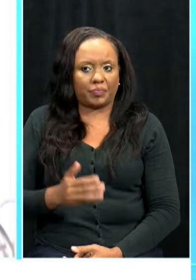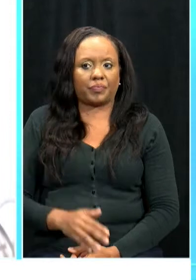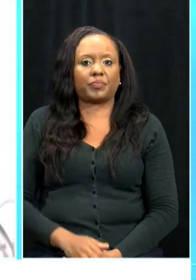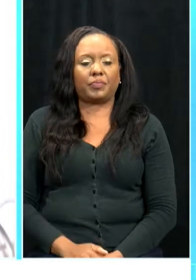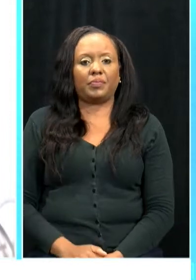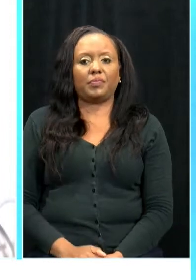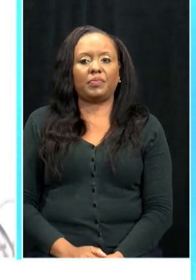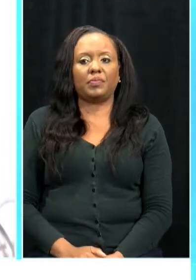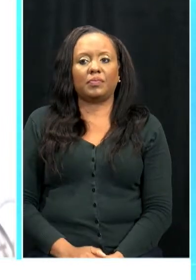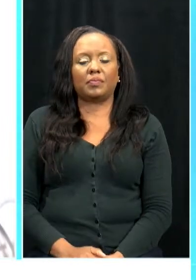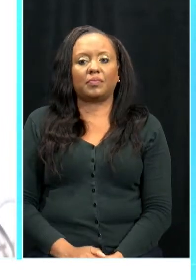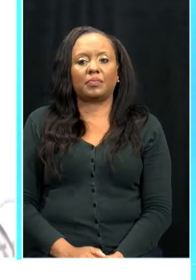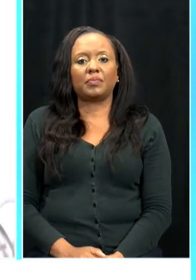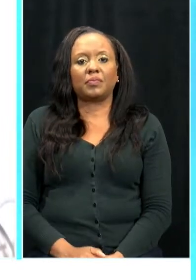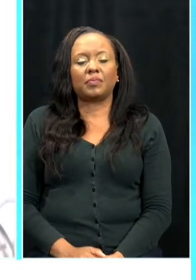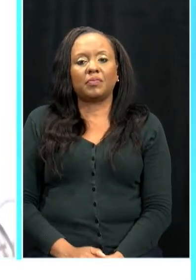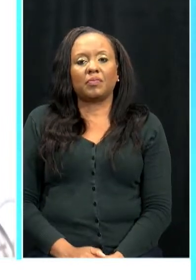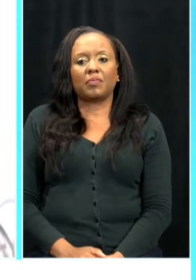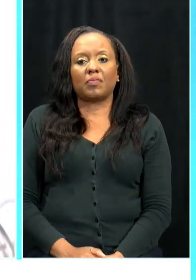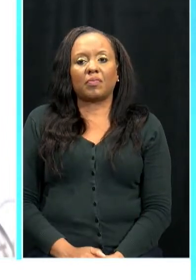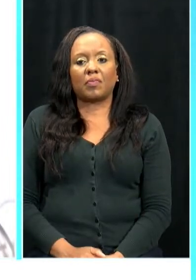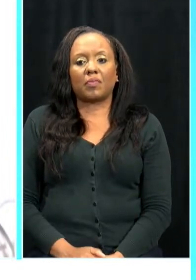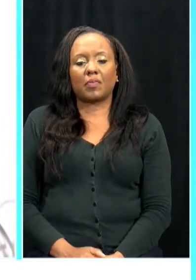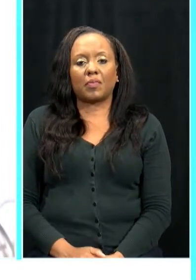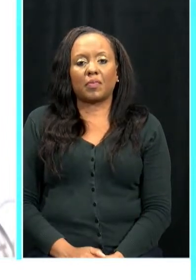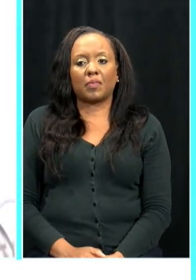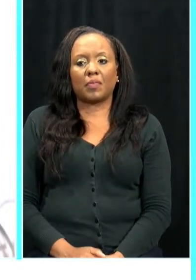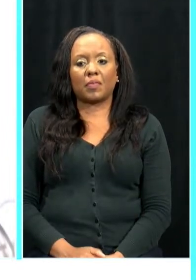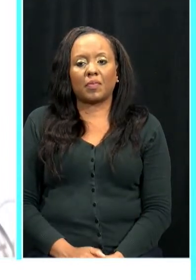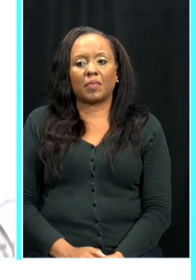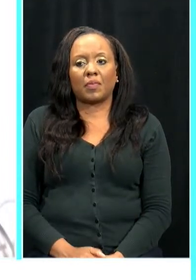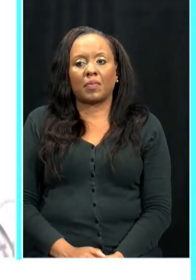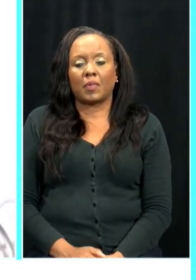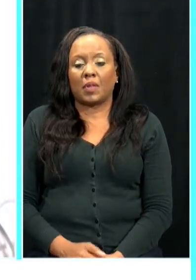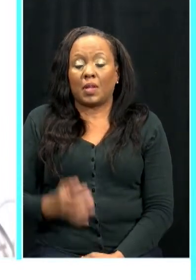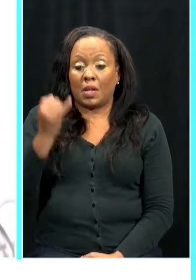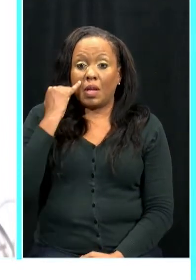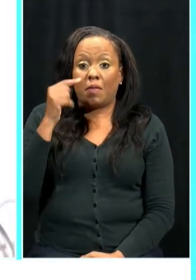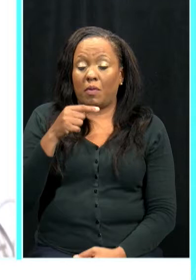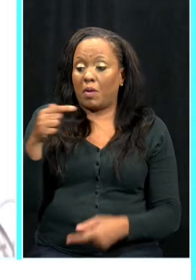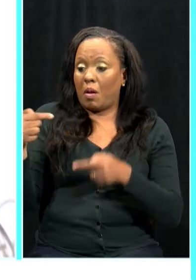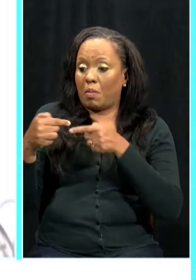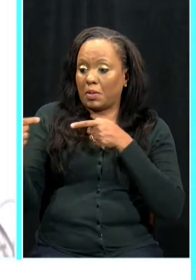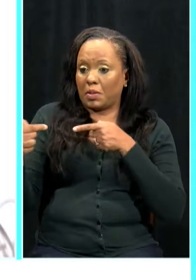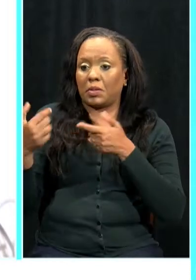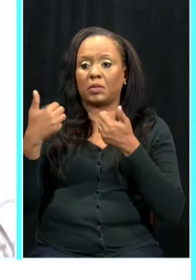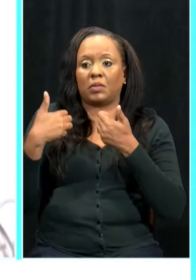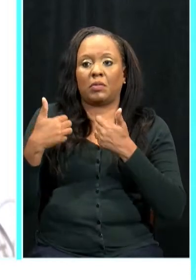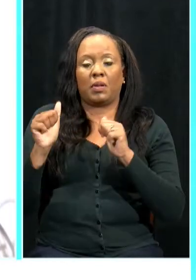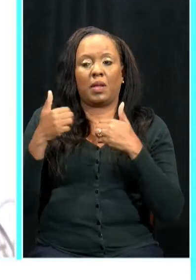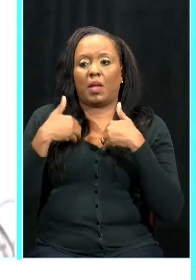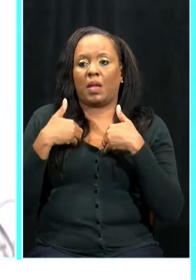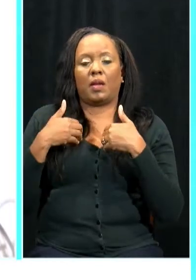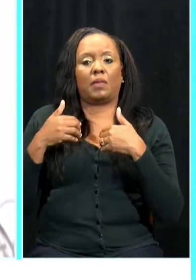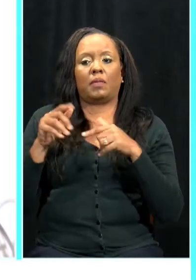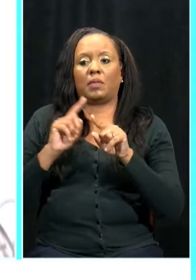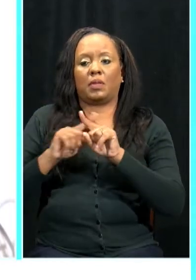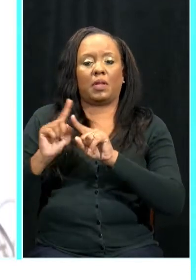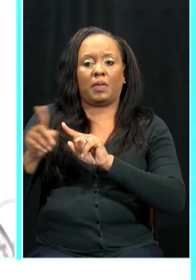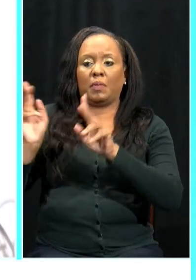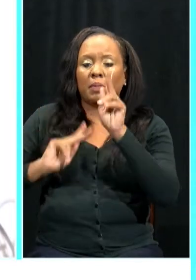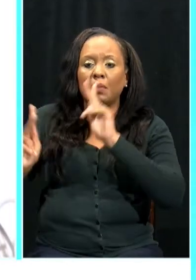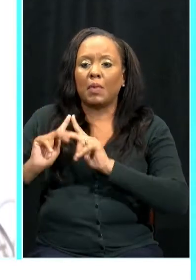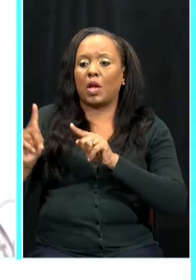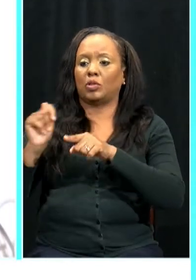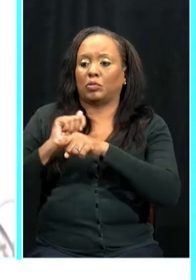try to consolidate. If you're in the opposition, you try to get your candidates